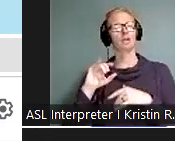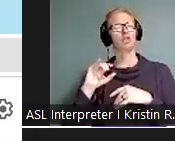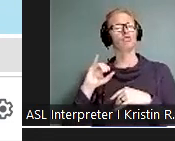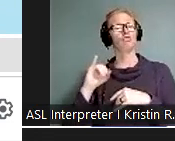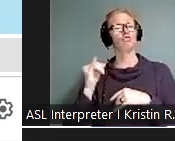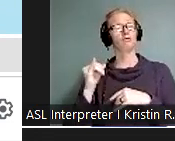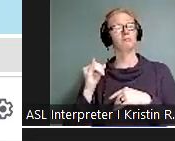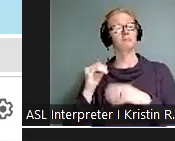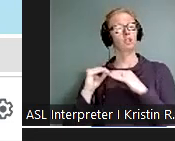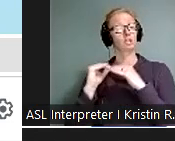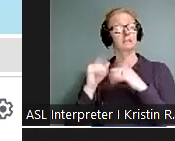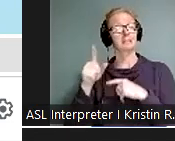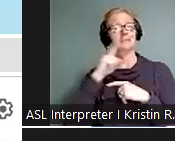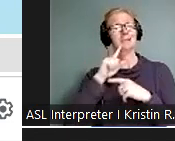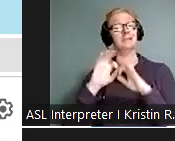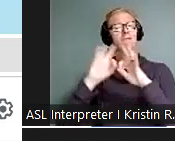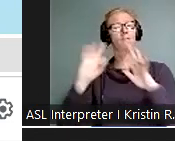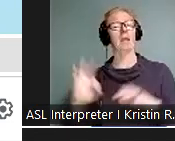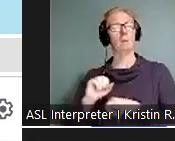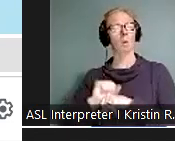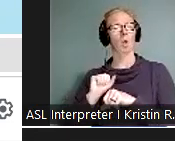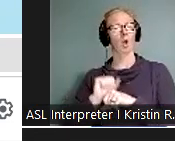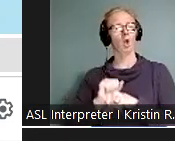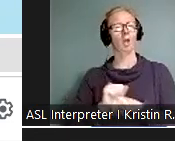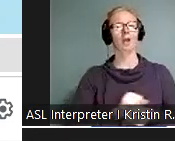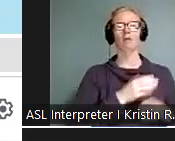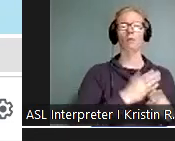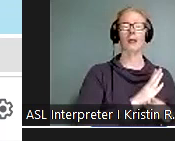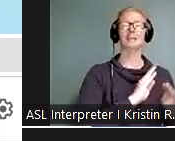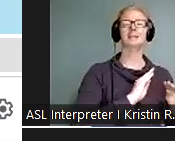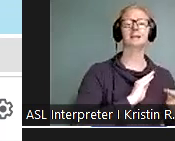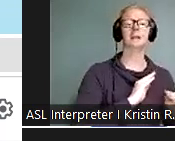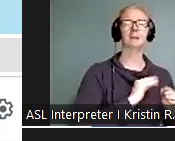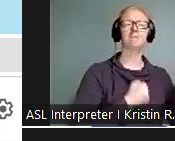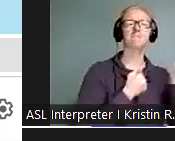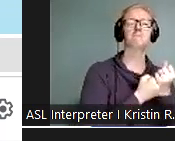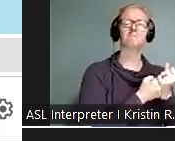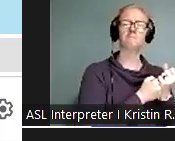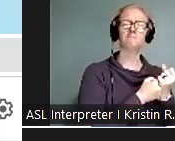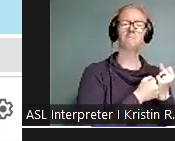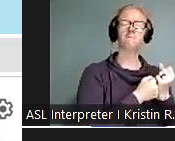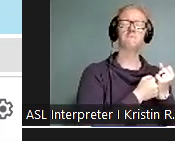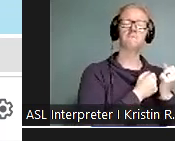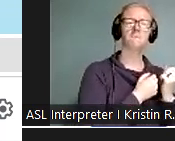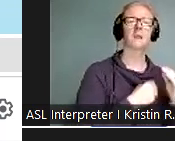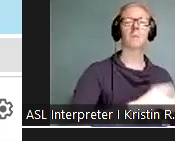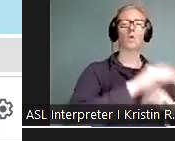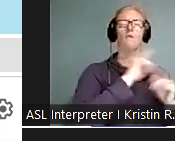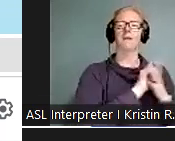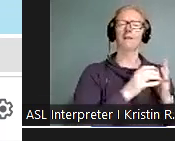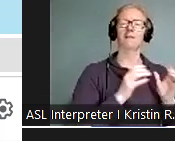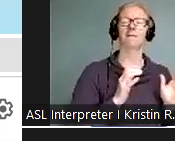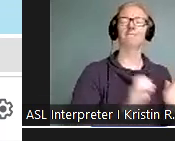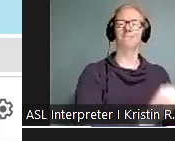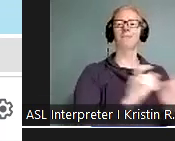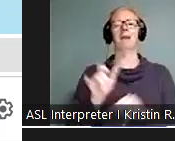use. Disability rights was the movement. Disability justice is really recognizing the intersectionality, and